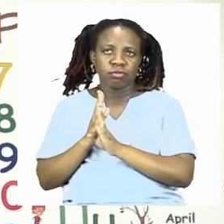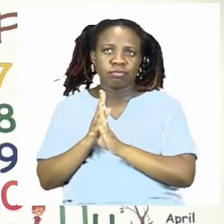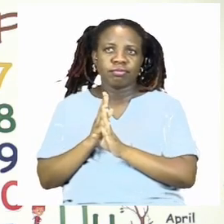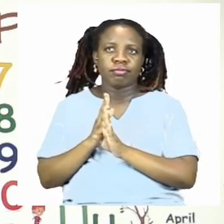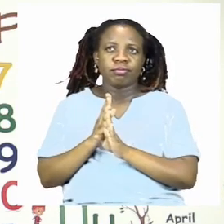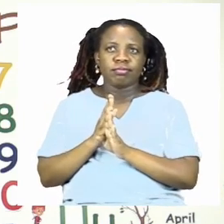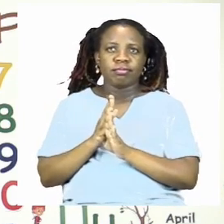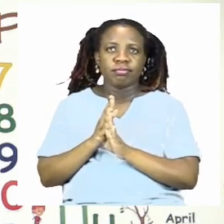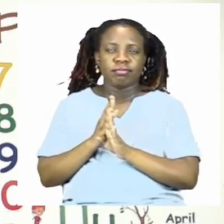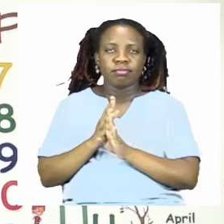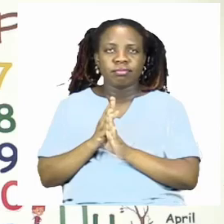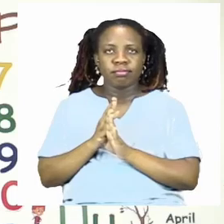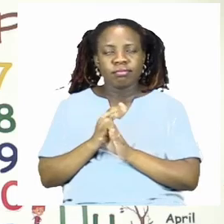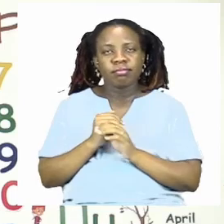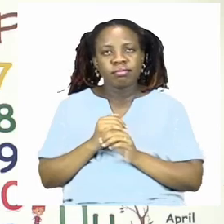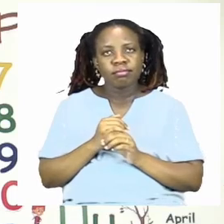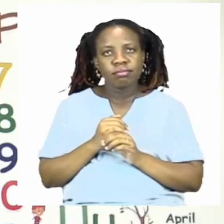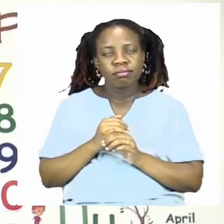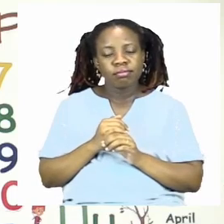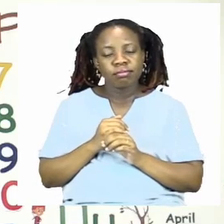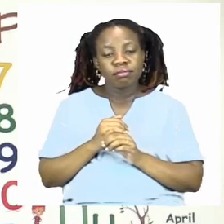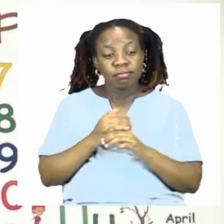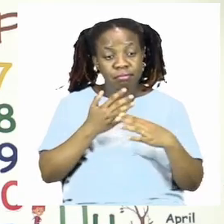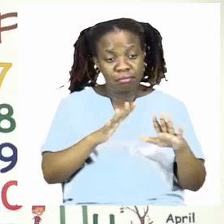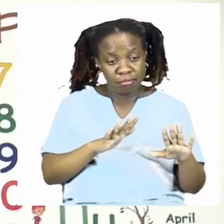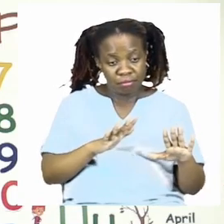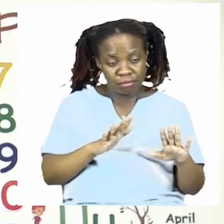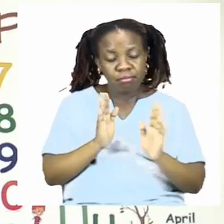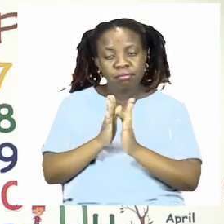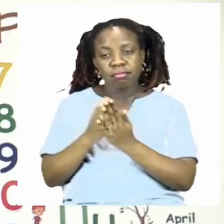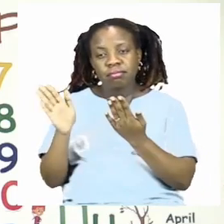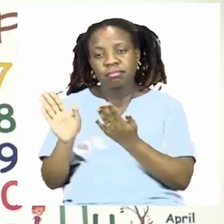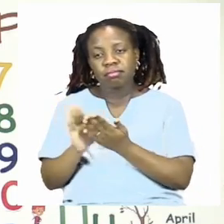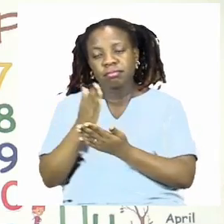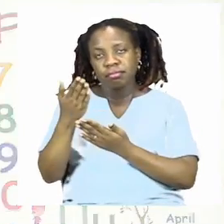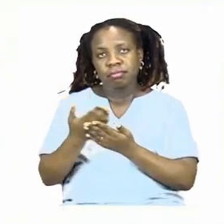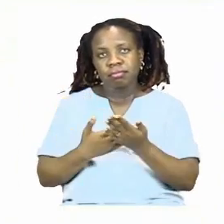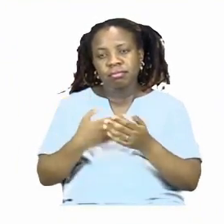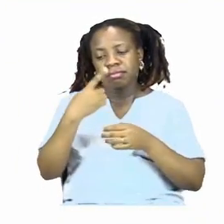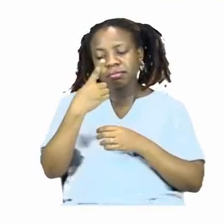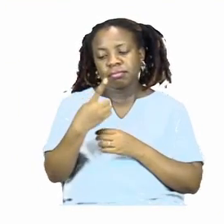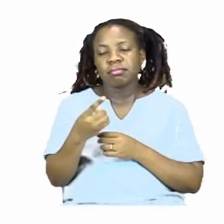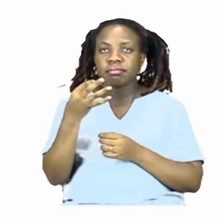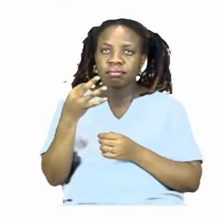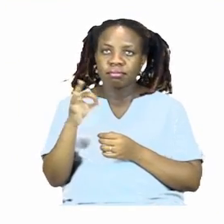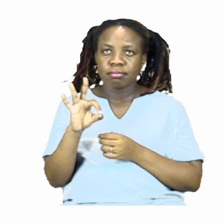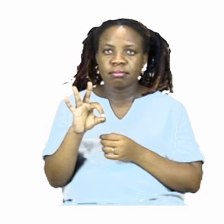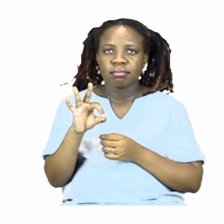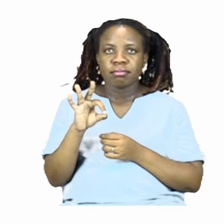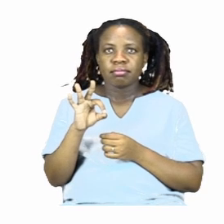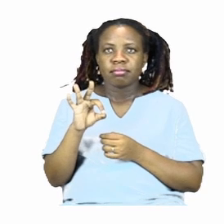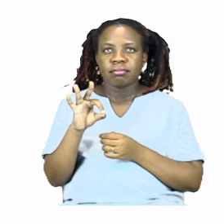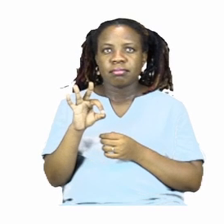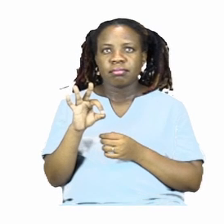that, let's quickly go ahead and turn our booklets to page 19 to see what we have to do there.